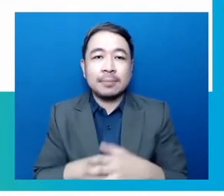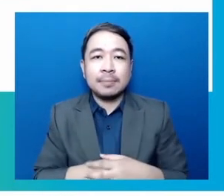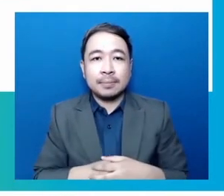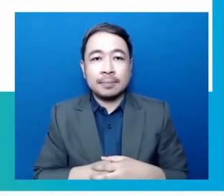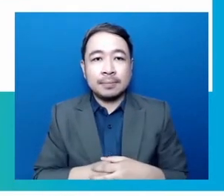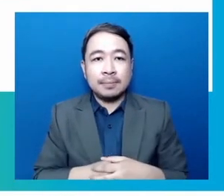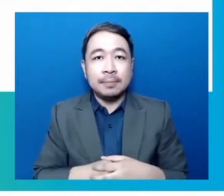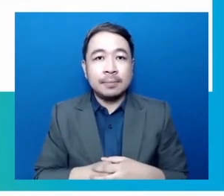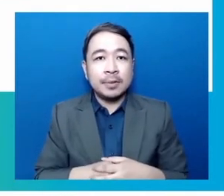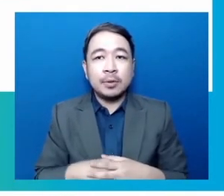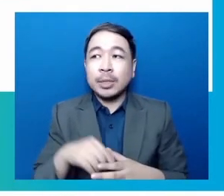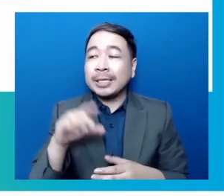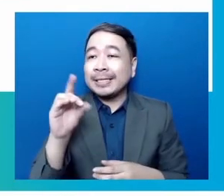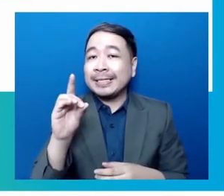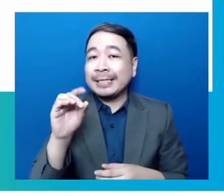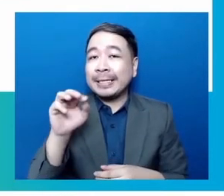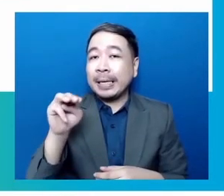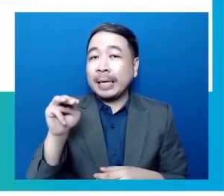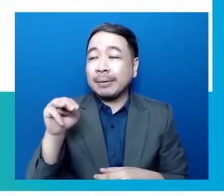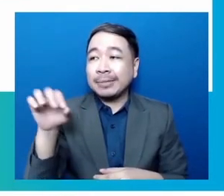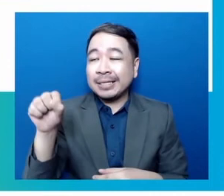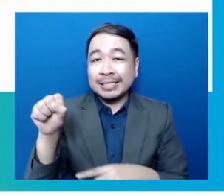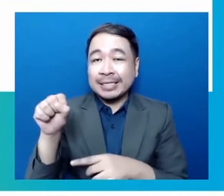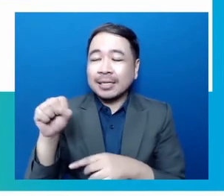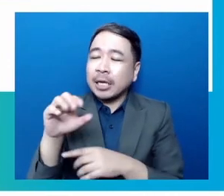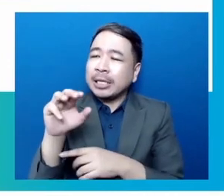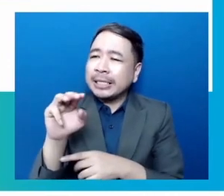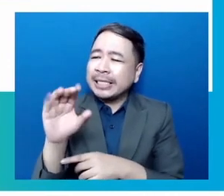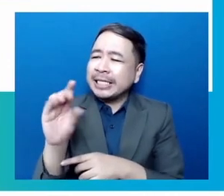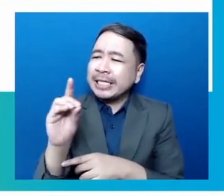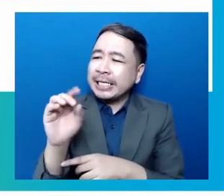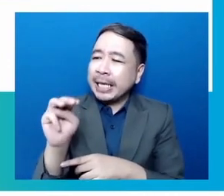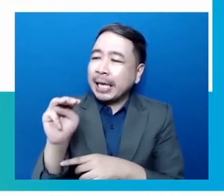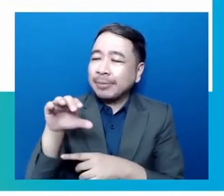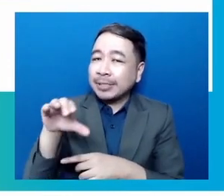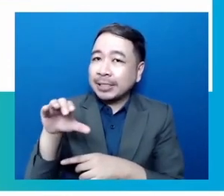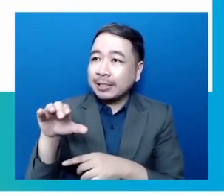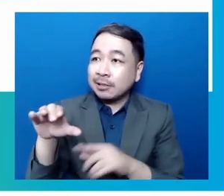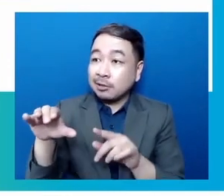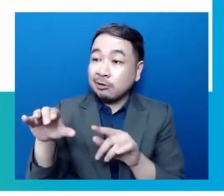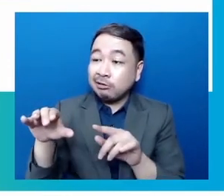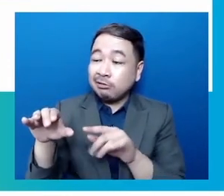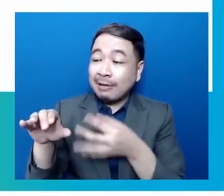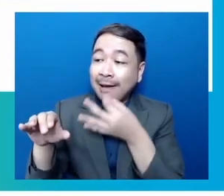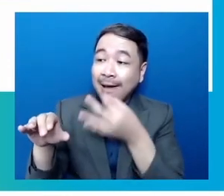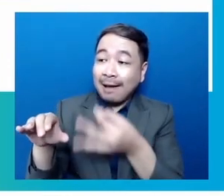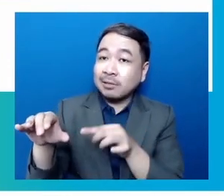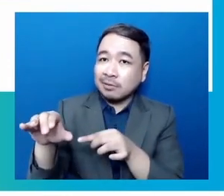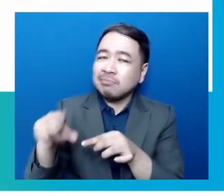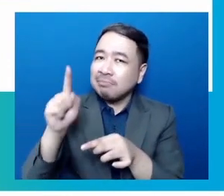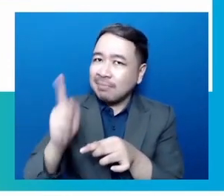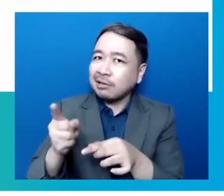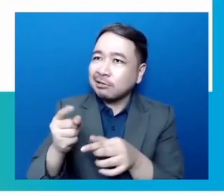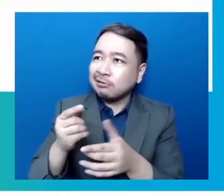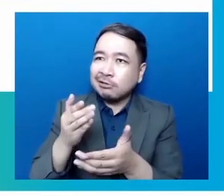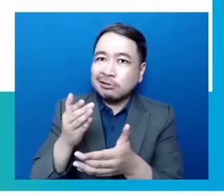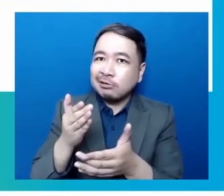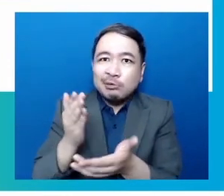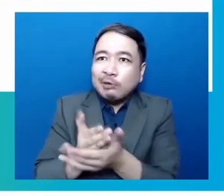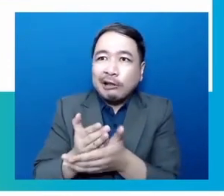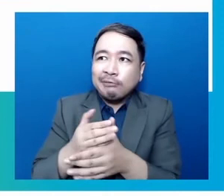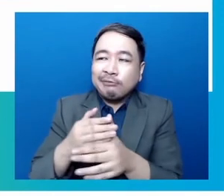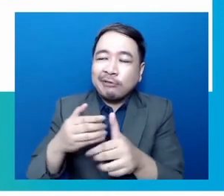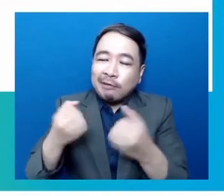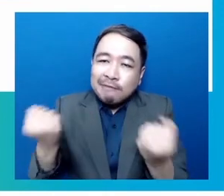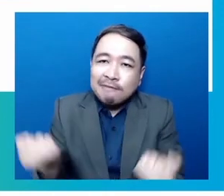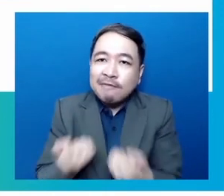DMCs to do the right thing, and it's an entirely different story if you offer your support and say you're not alone in